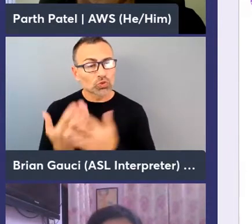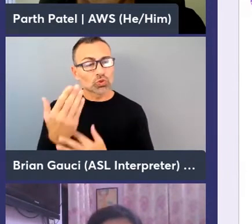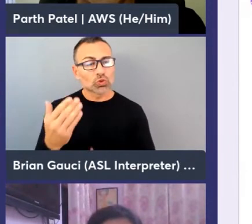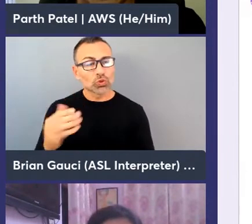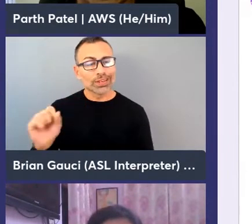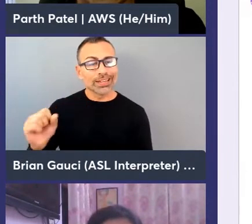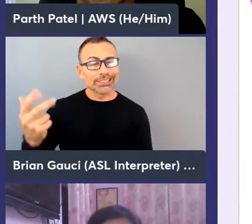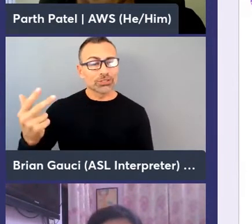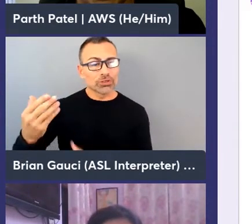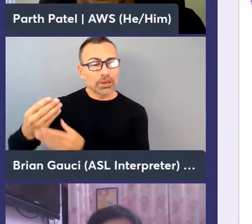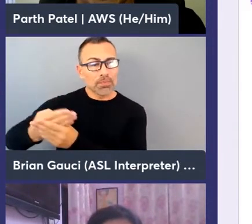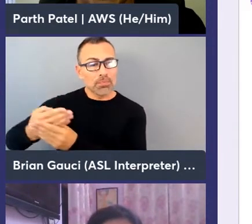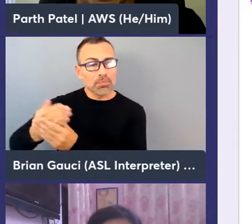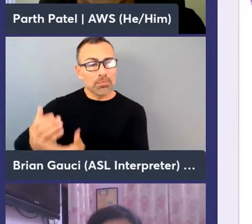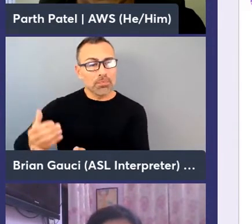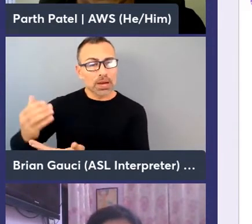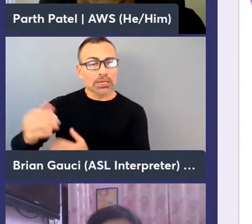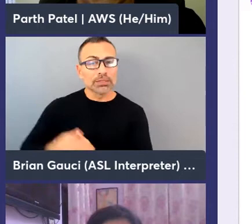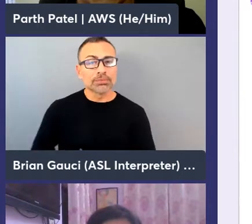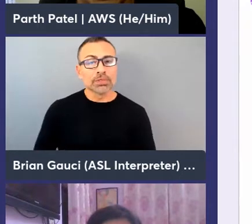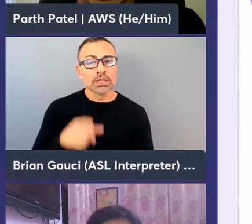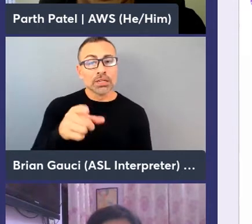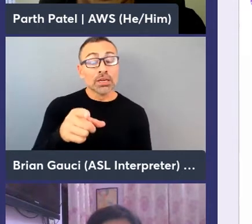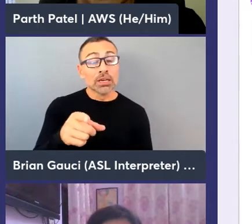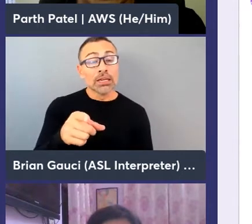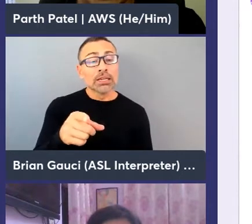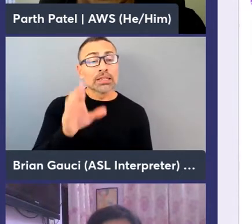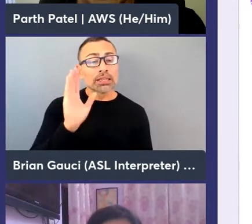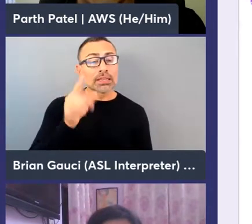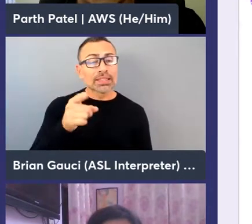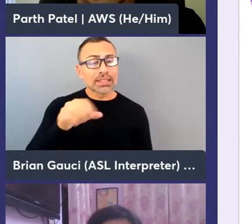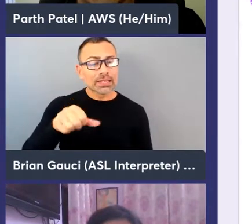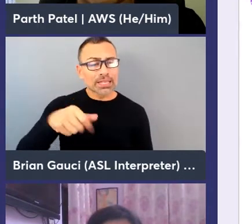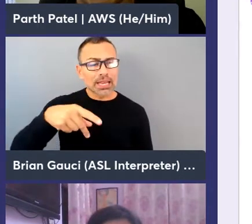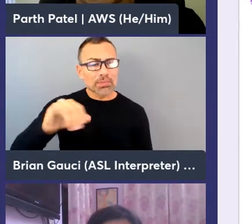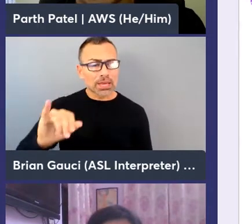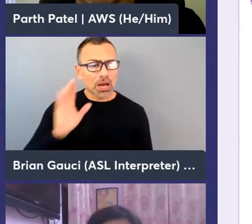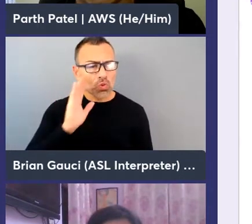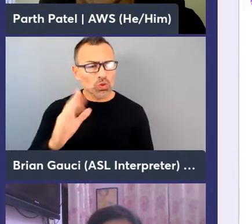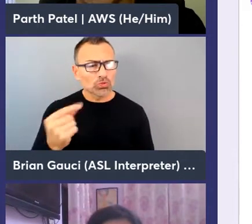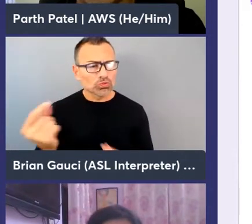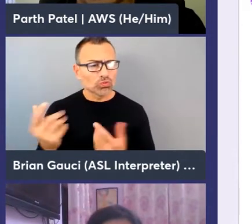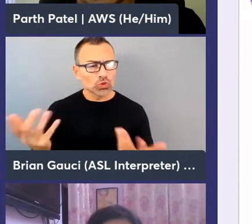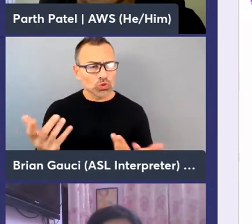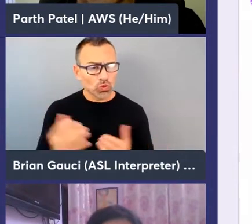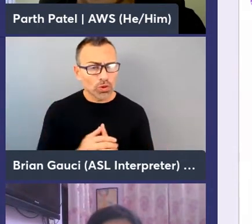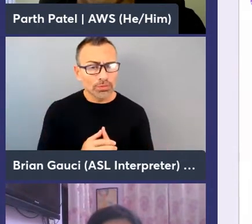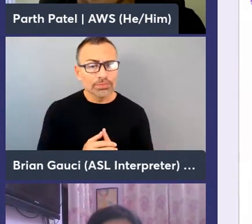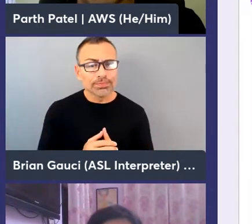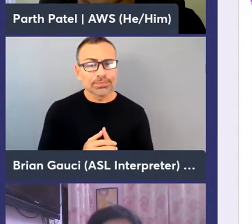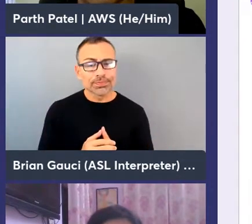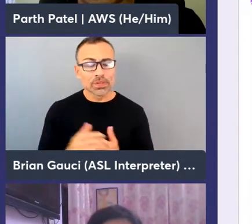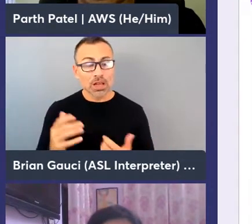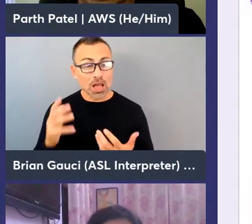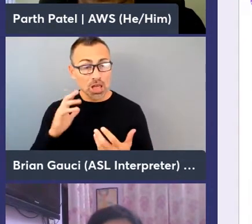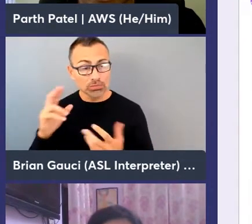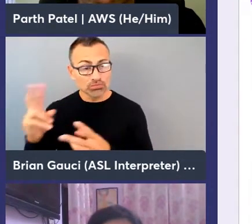So what the Sentinel Hub API is going to do is it is going to leverage the